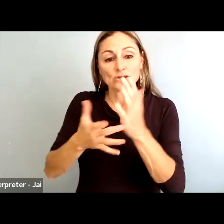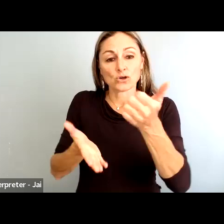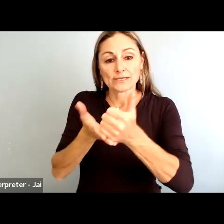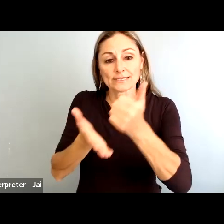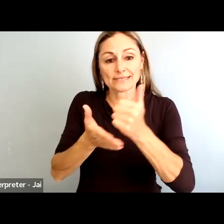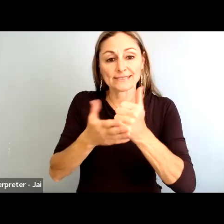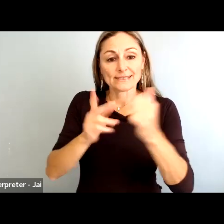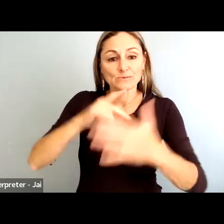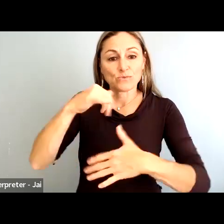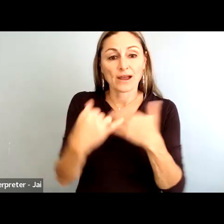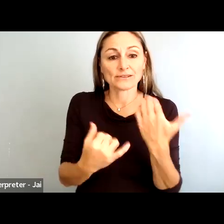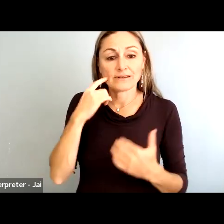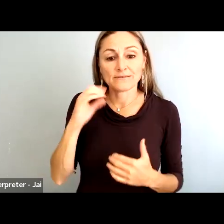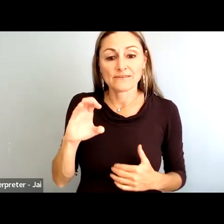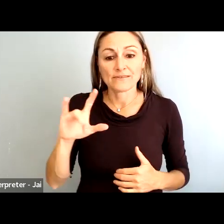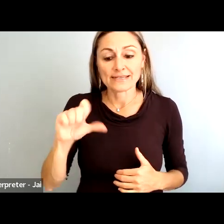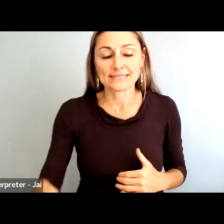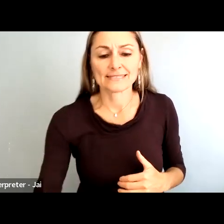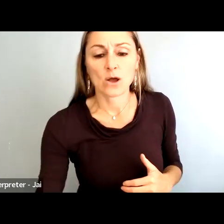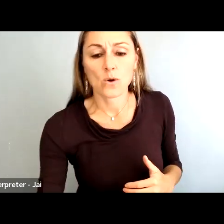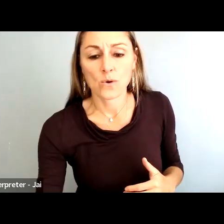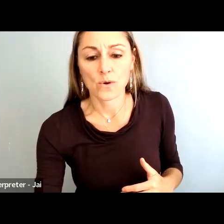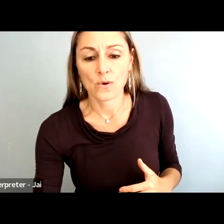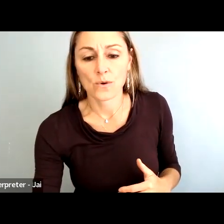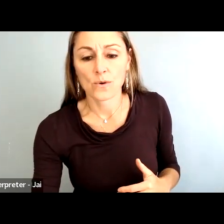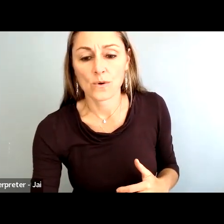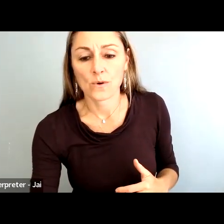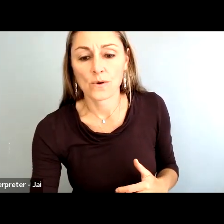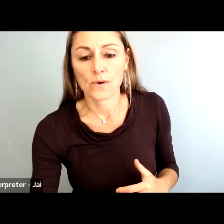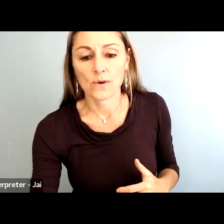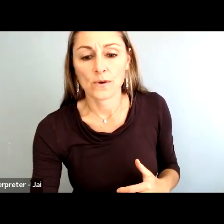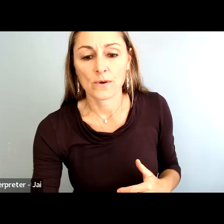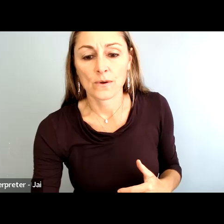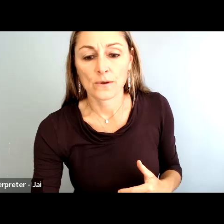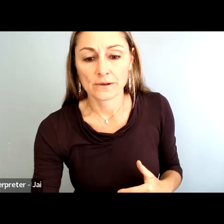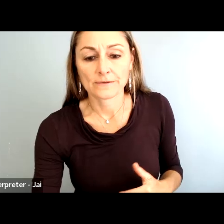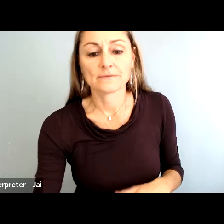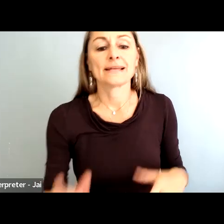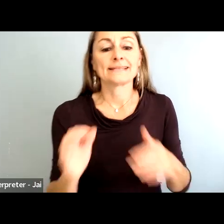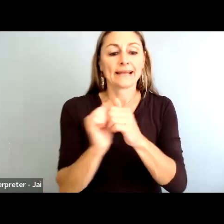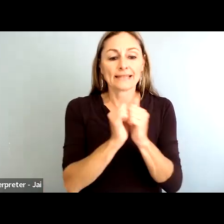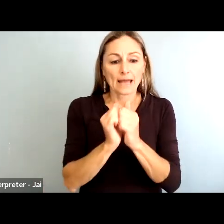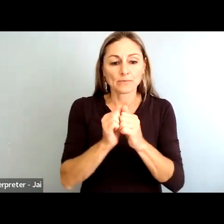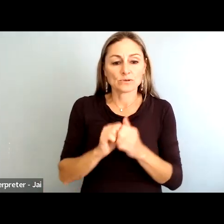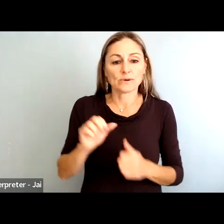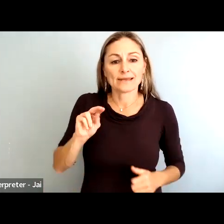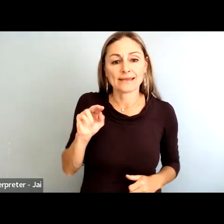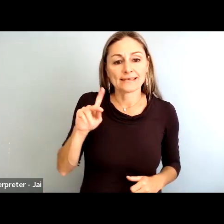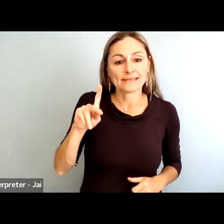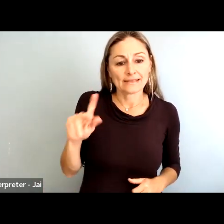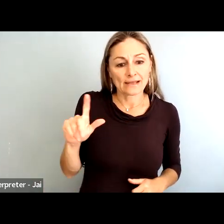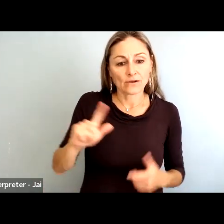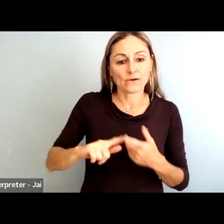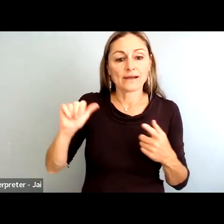SILCs. The ISLnet is operated by ILRU in collaboration with Nickel, April, and the University of